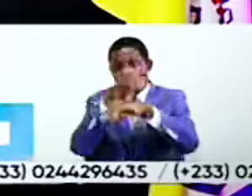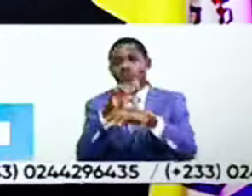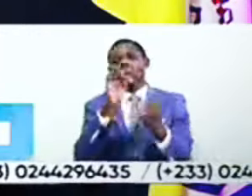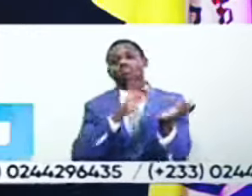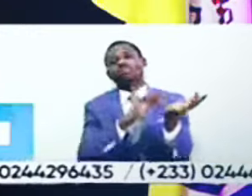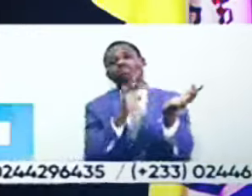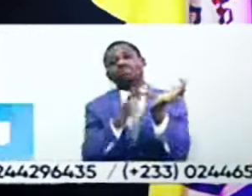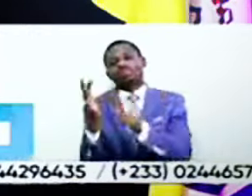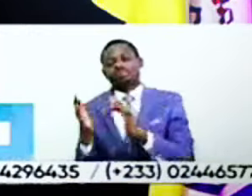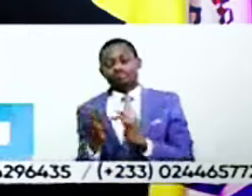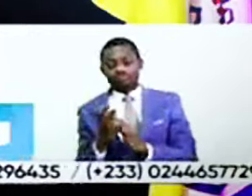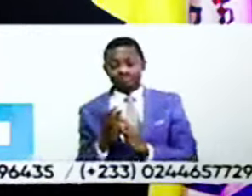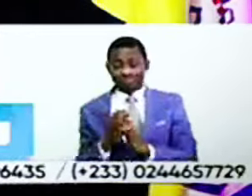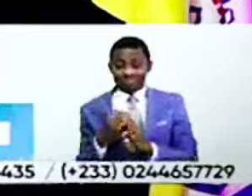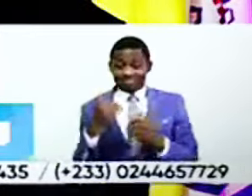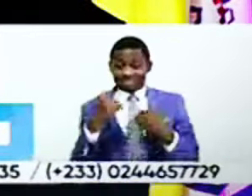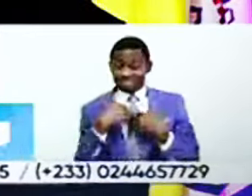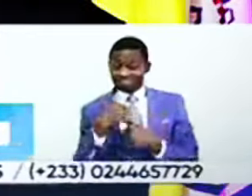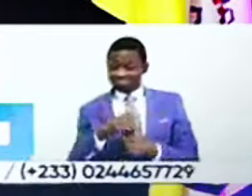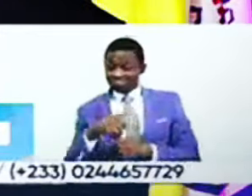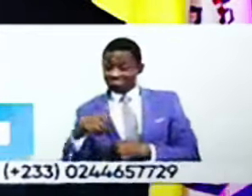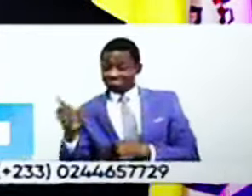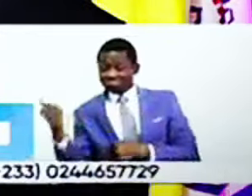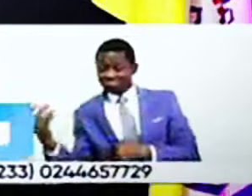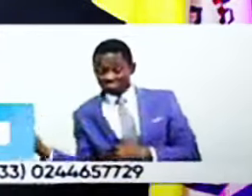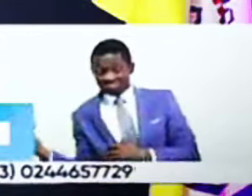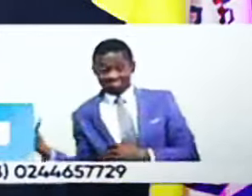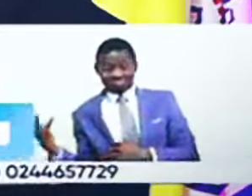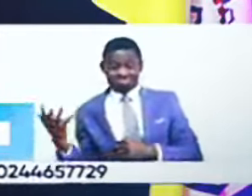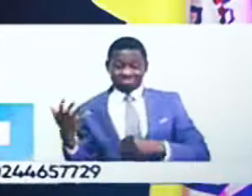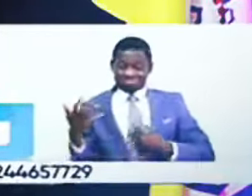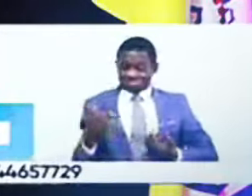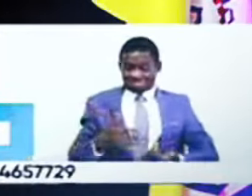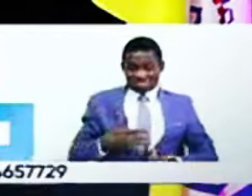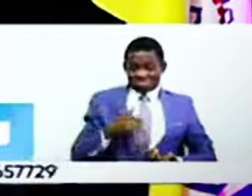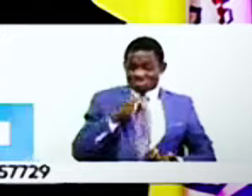Other things have no growing fascination for him.